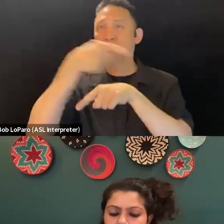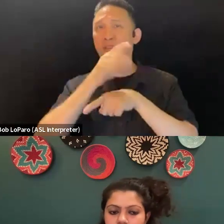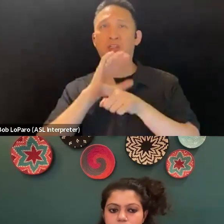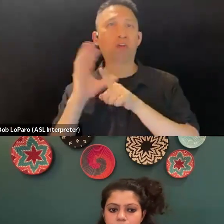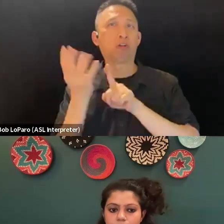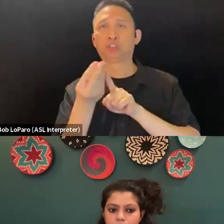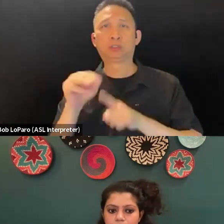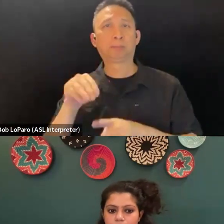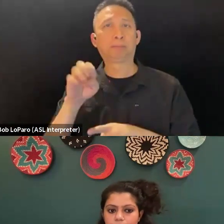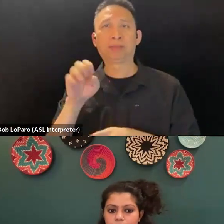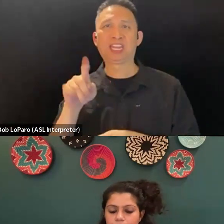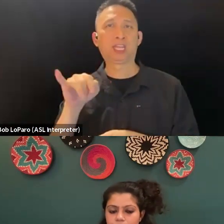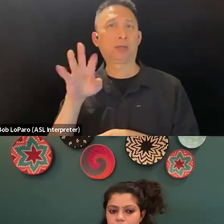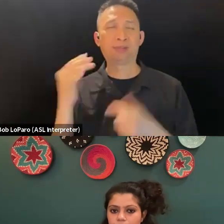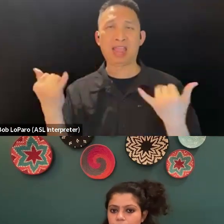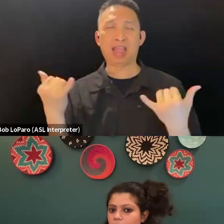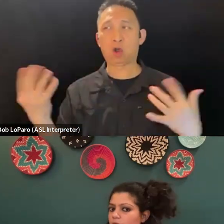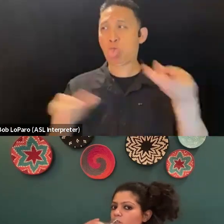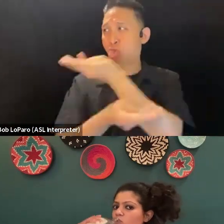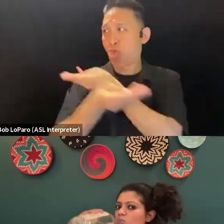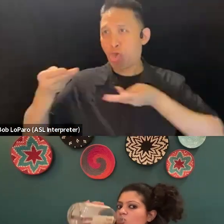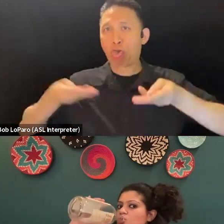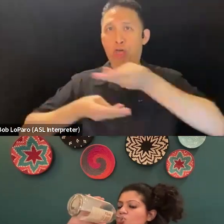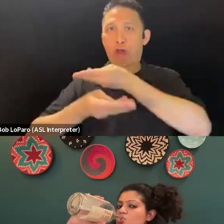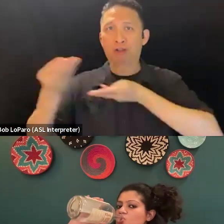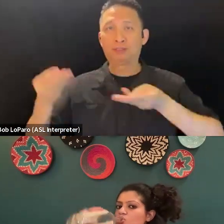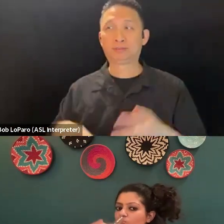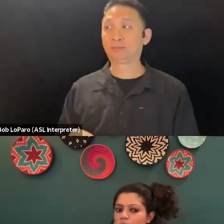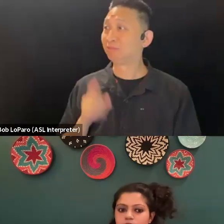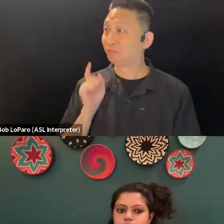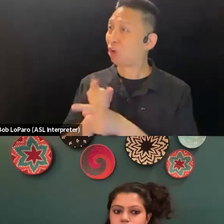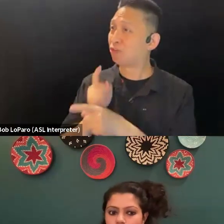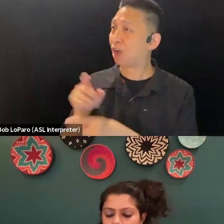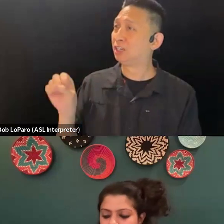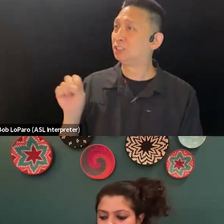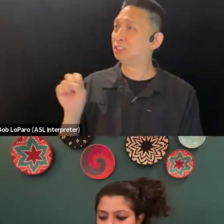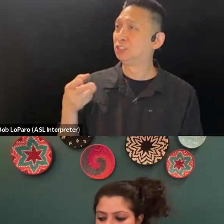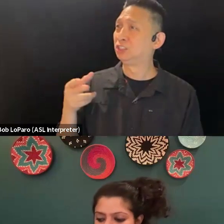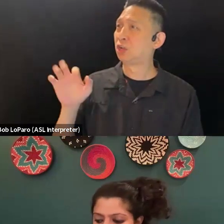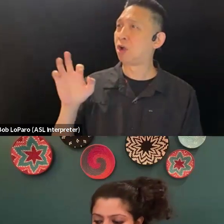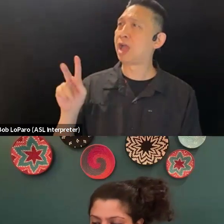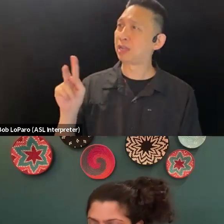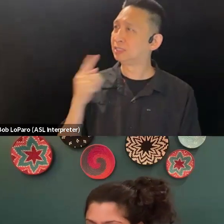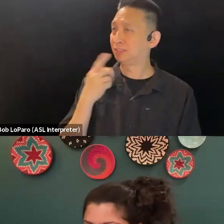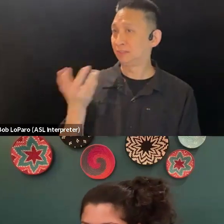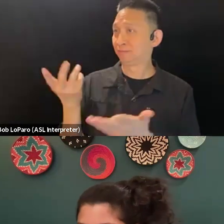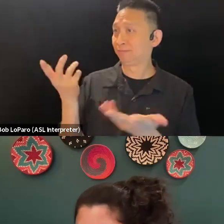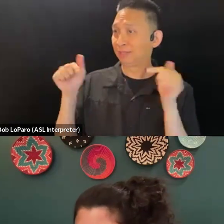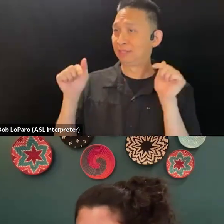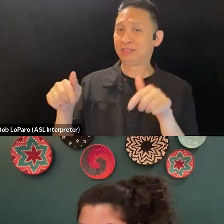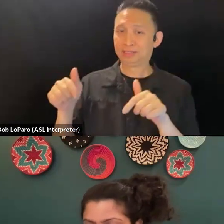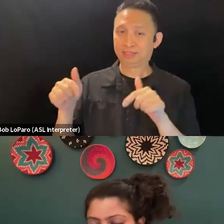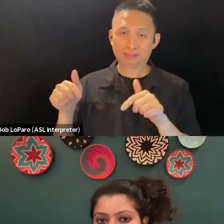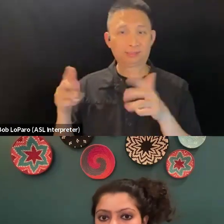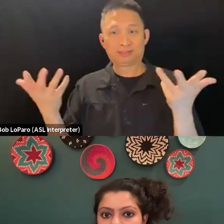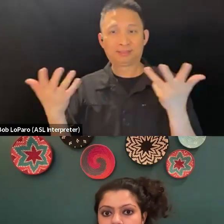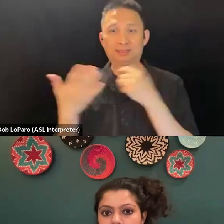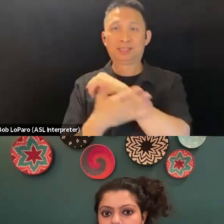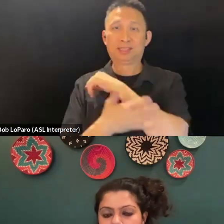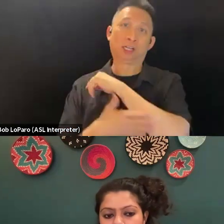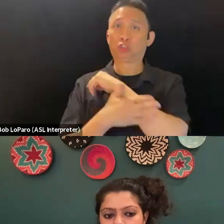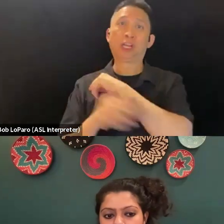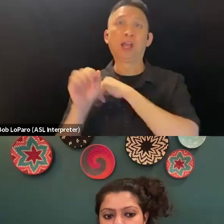that the first year when you're developing is more or less self-funded, because there is no way around that unless you are able to pull